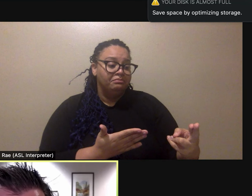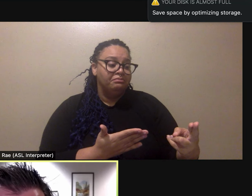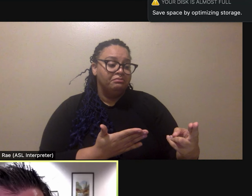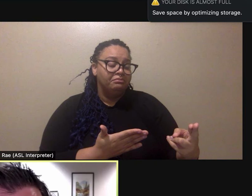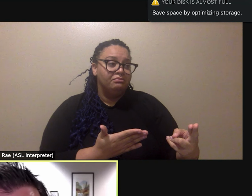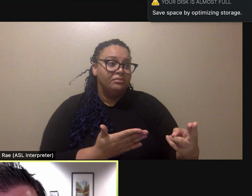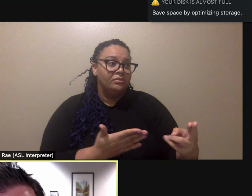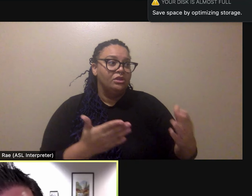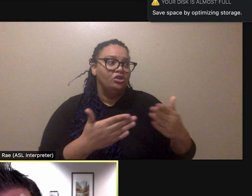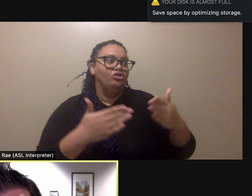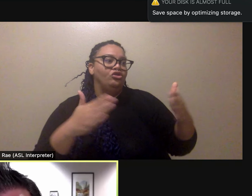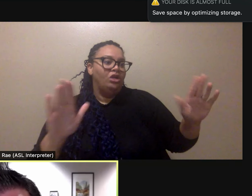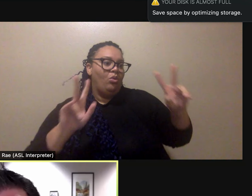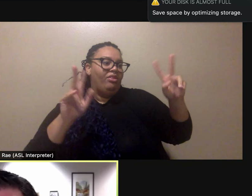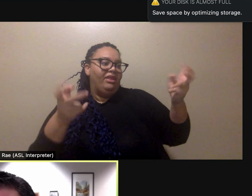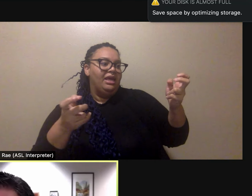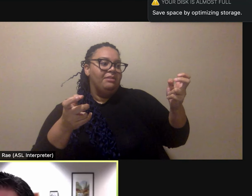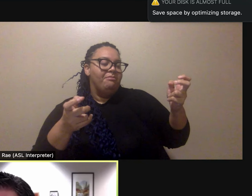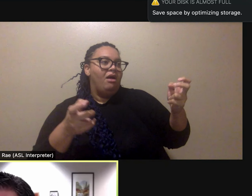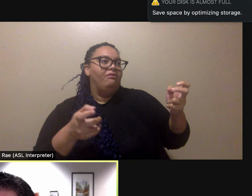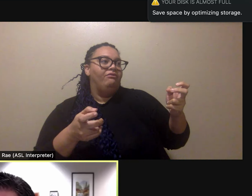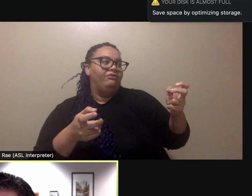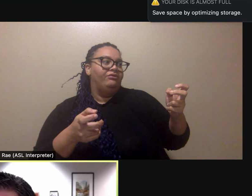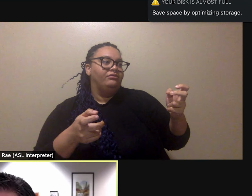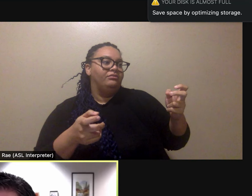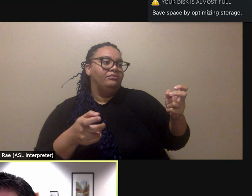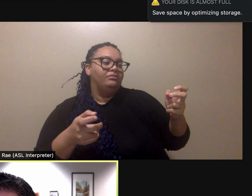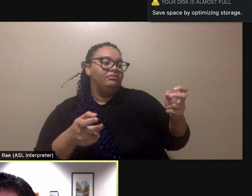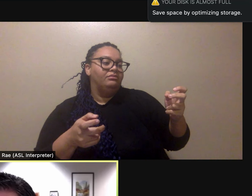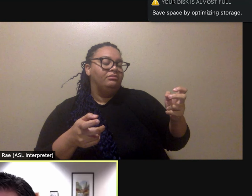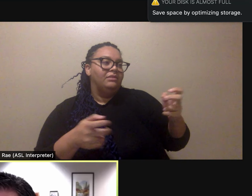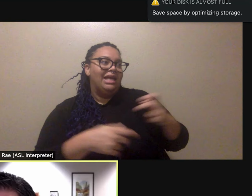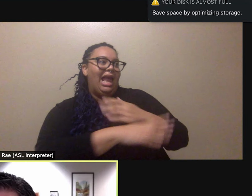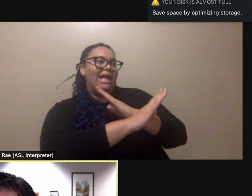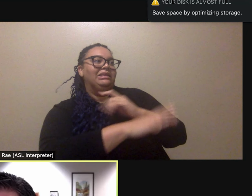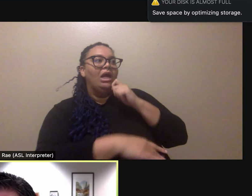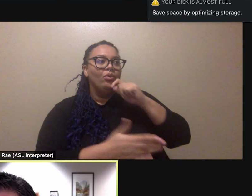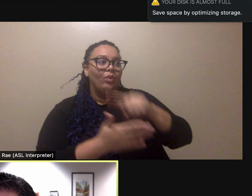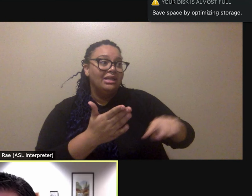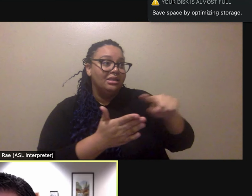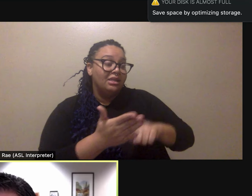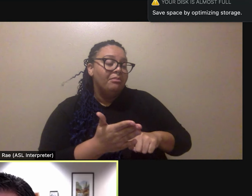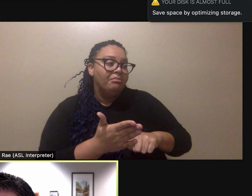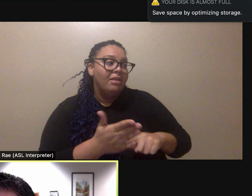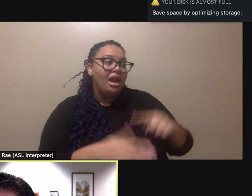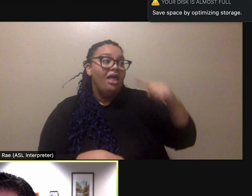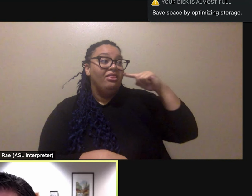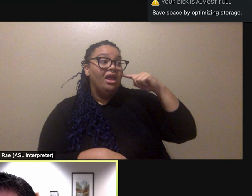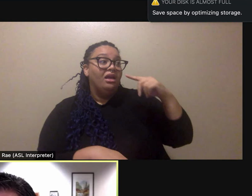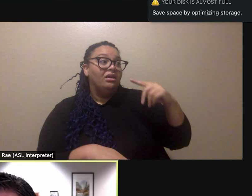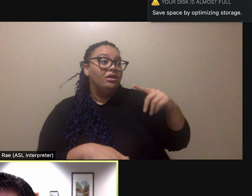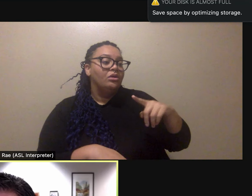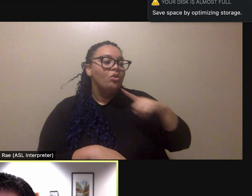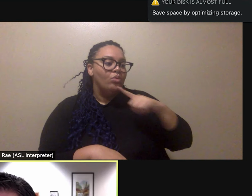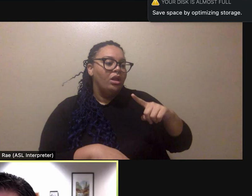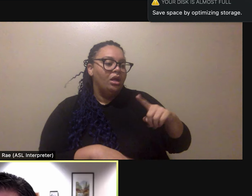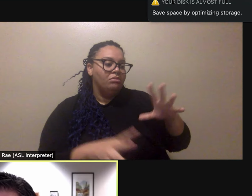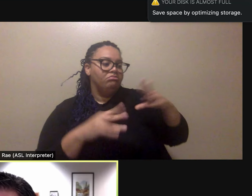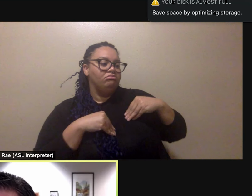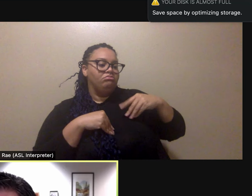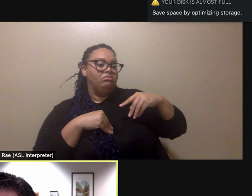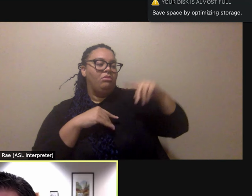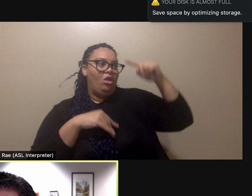Under the general theme of anti-racism. And I think kind of taking the cue from the abolitionists, what the abolitionists did differently than